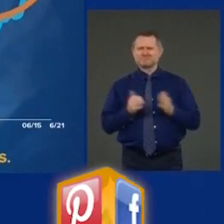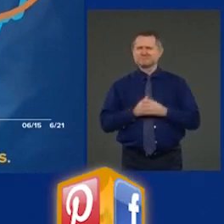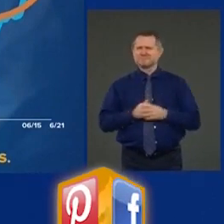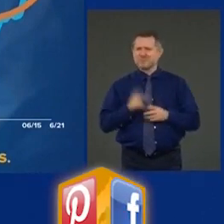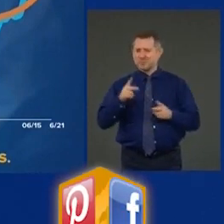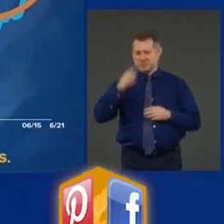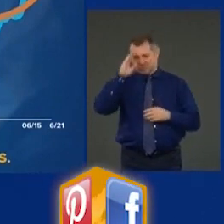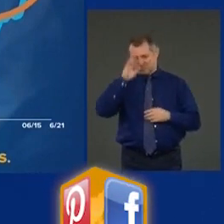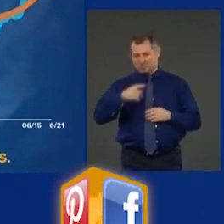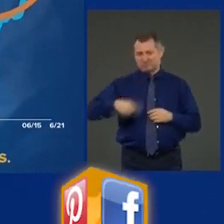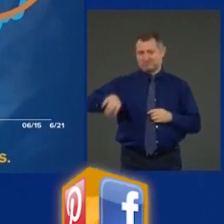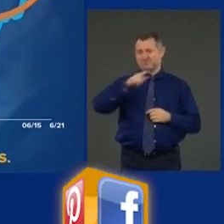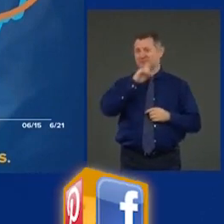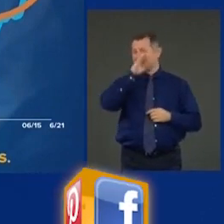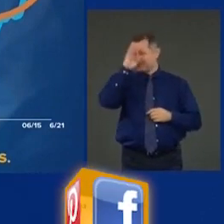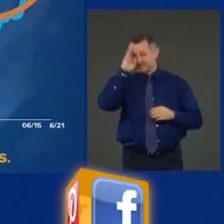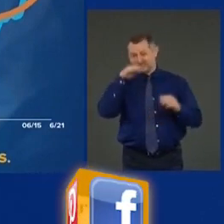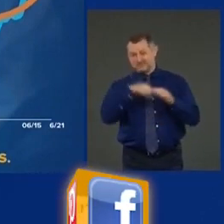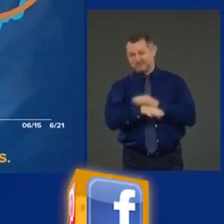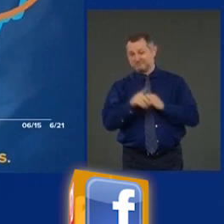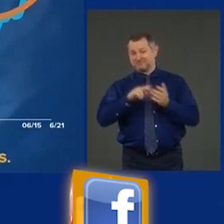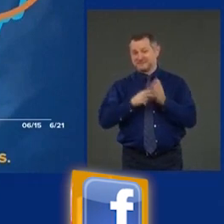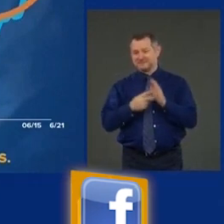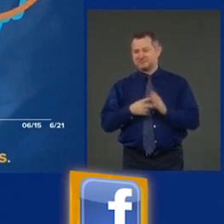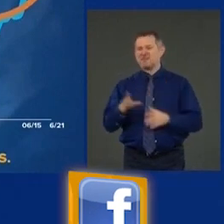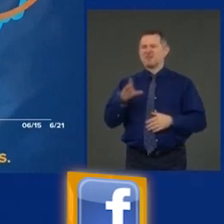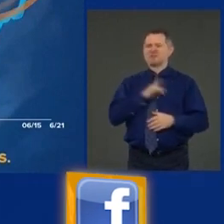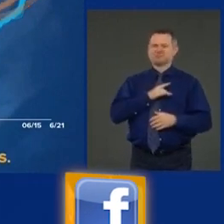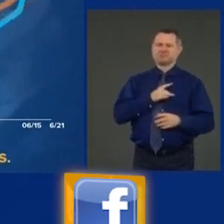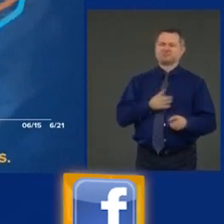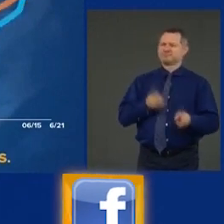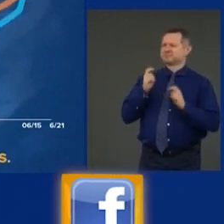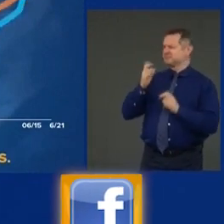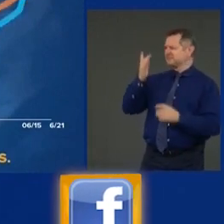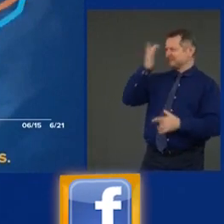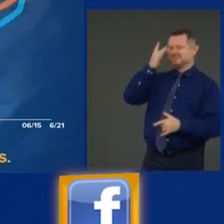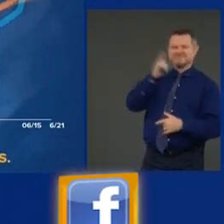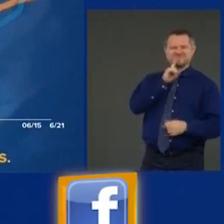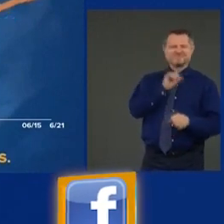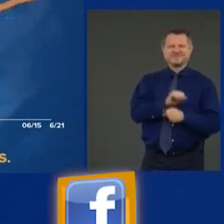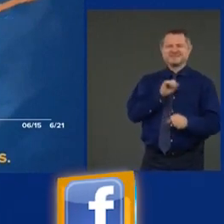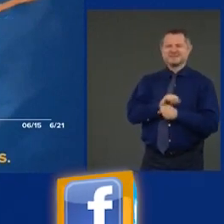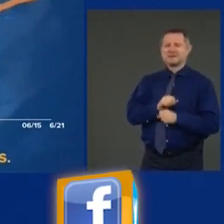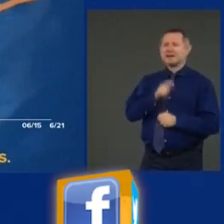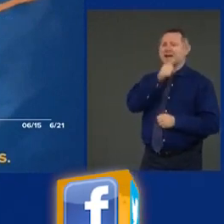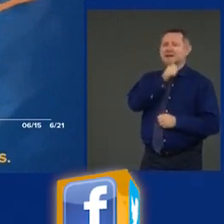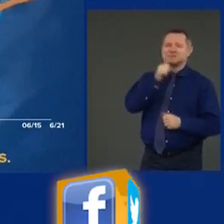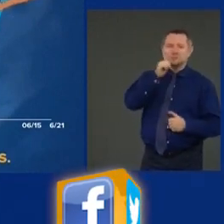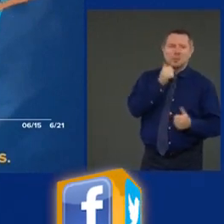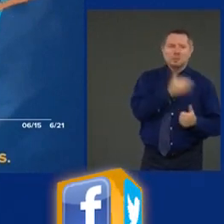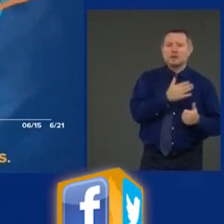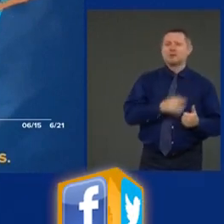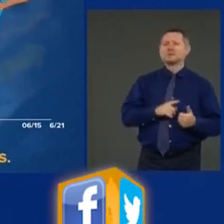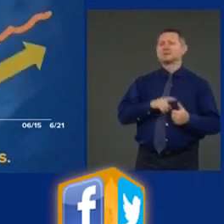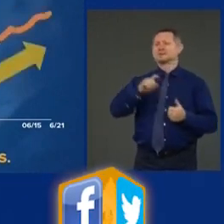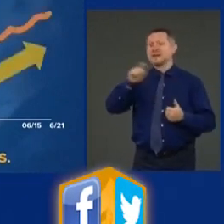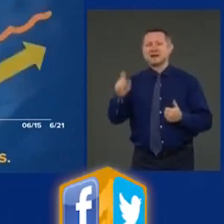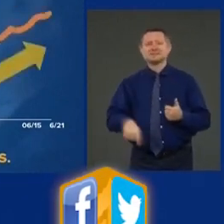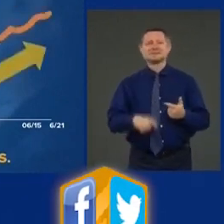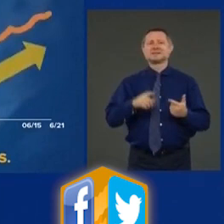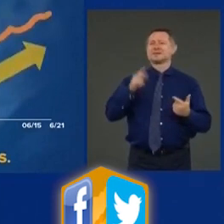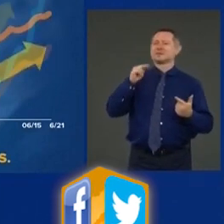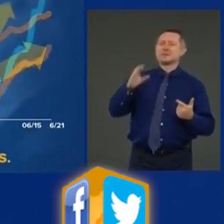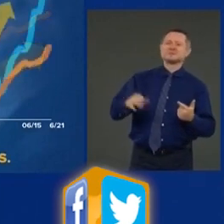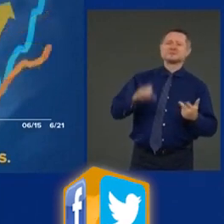to a hospital, it's because people are sick. And you look at Arizona, you look at Texas, you look at all these states. You know